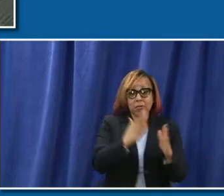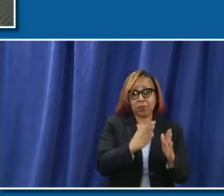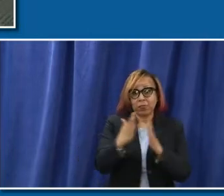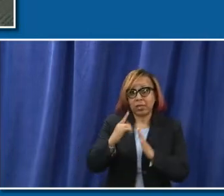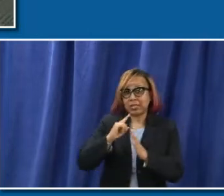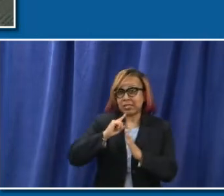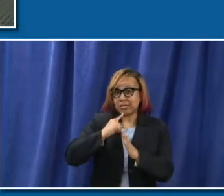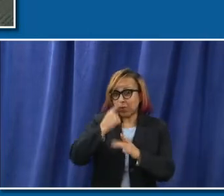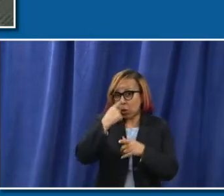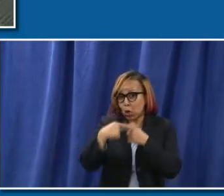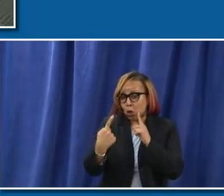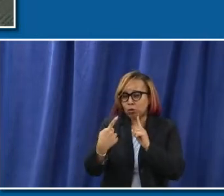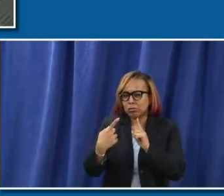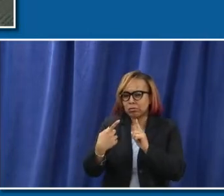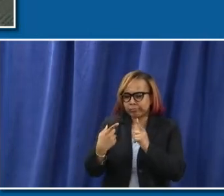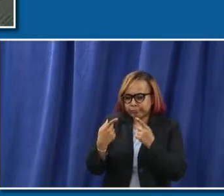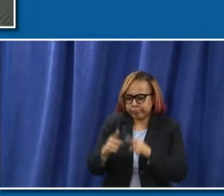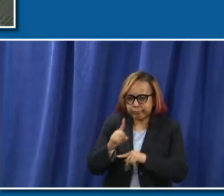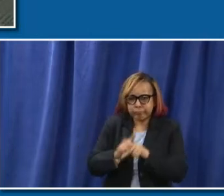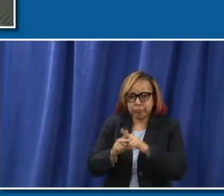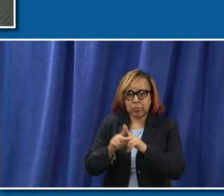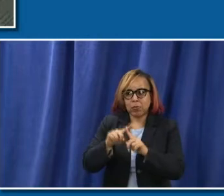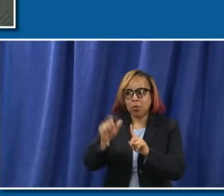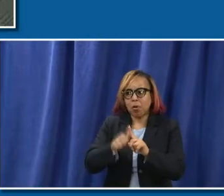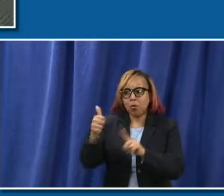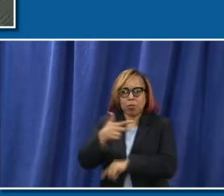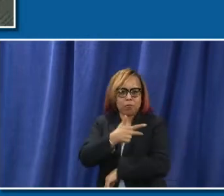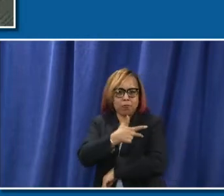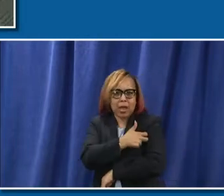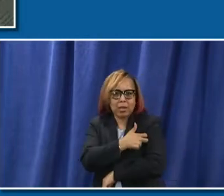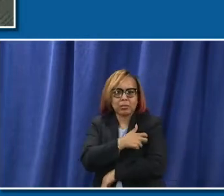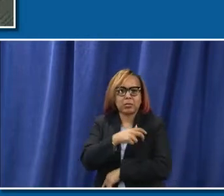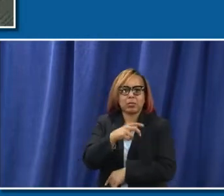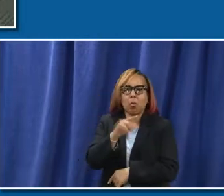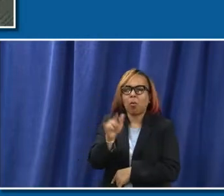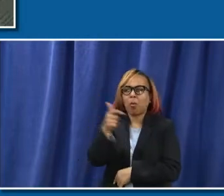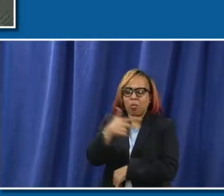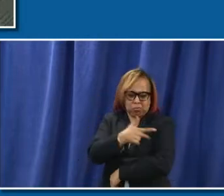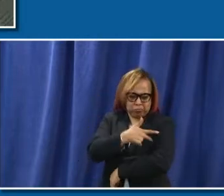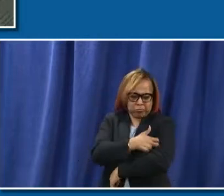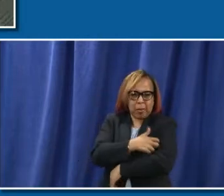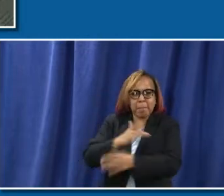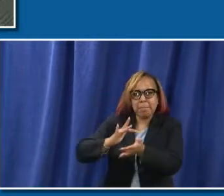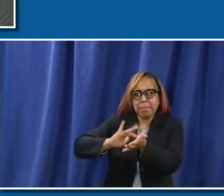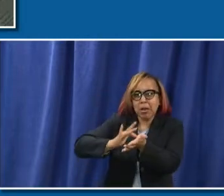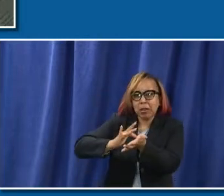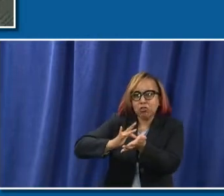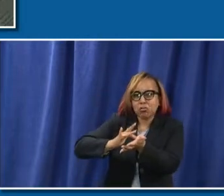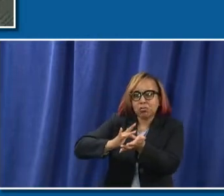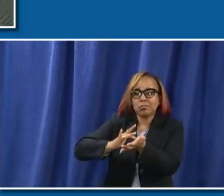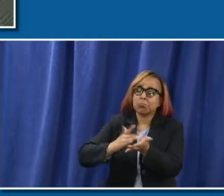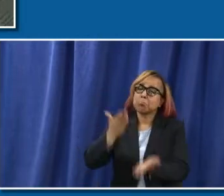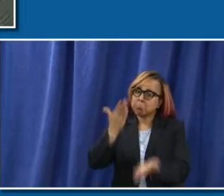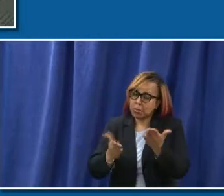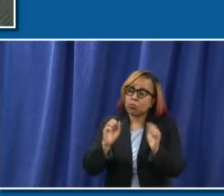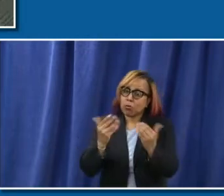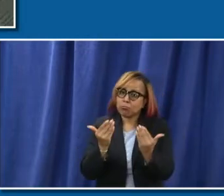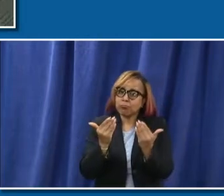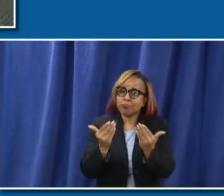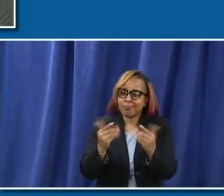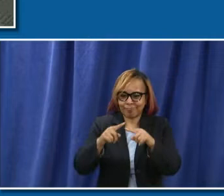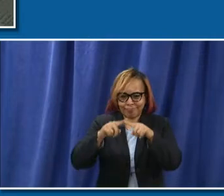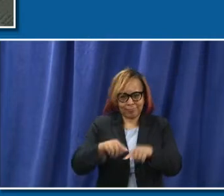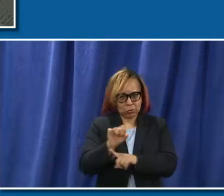allergic reaction to another vaccine or an injectable medication, then you may be able to get the vaccine under